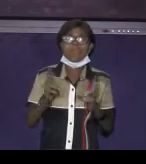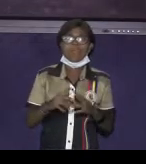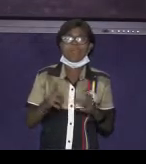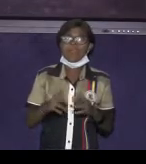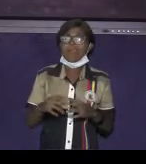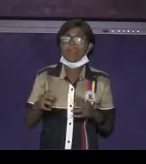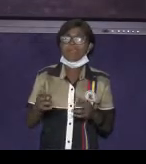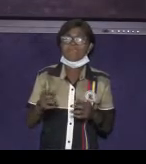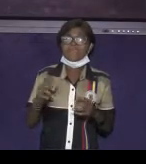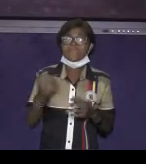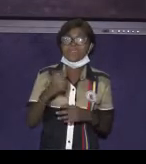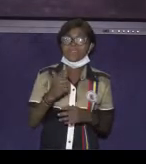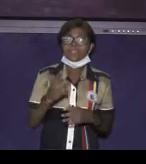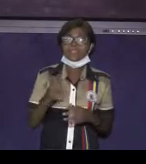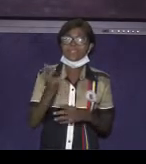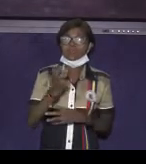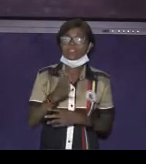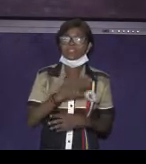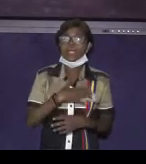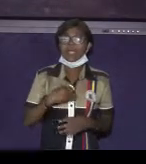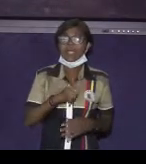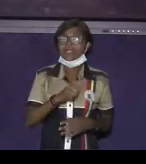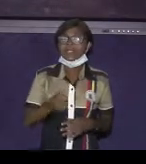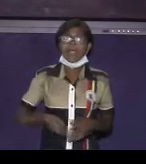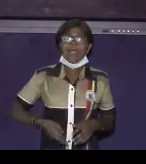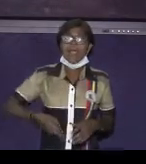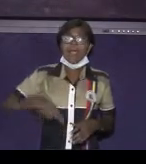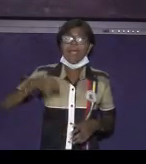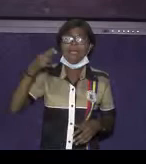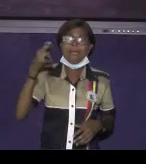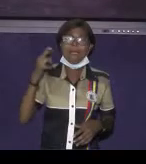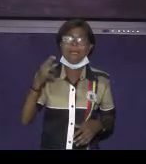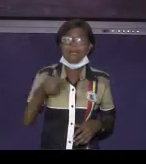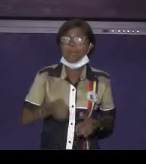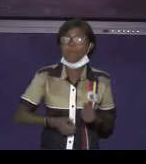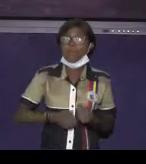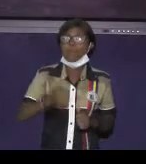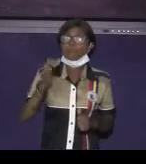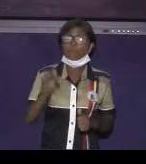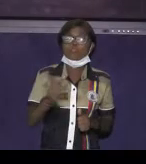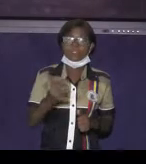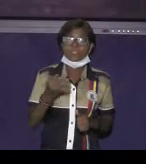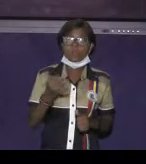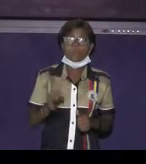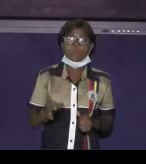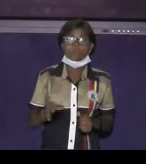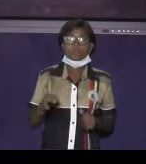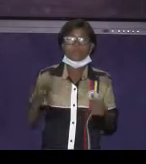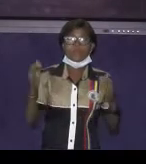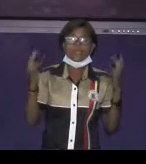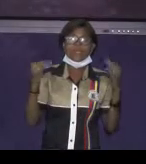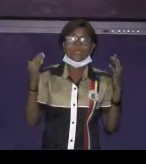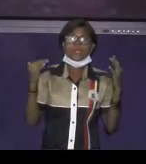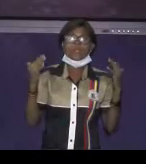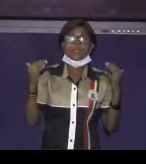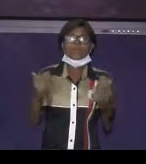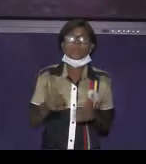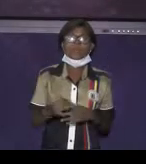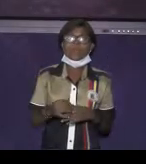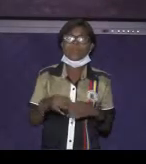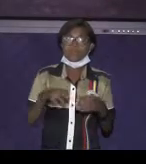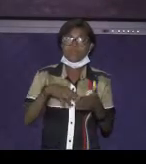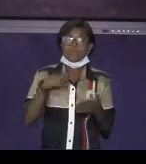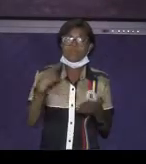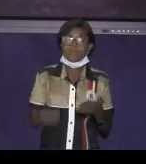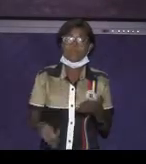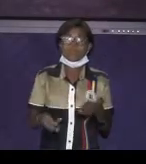Rainforest is simply an area of tall, mostly evergreen trees and high amount